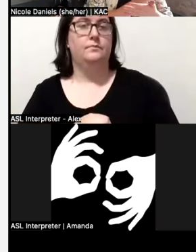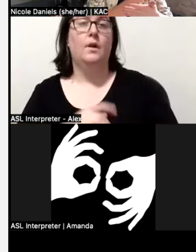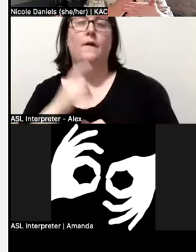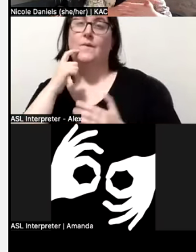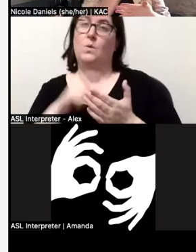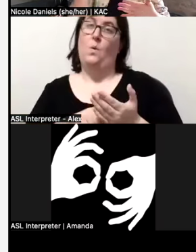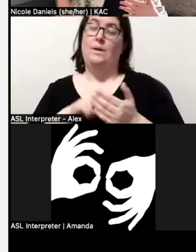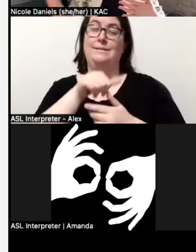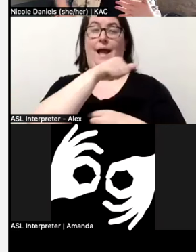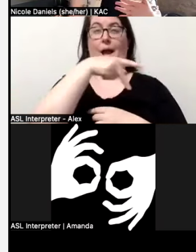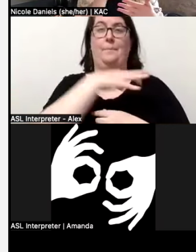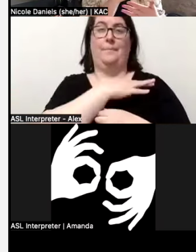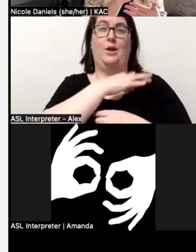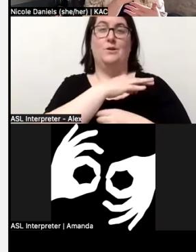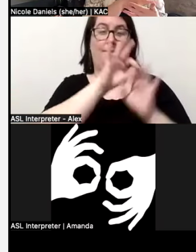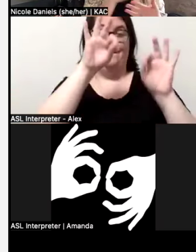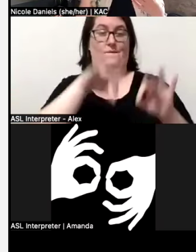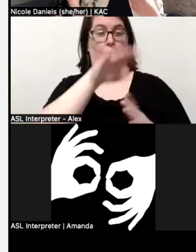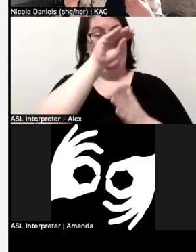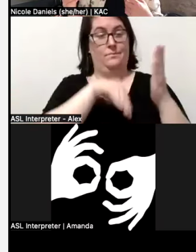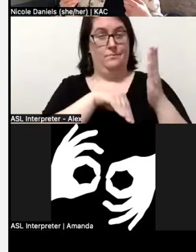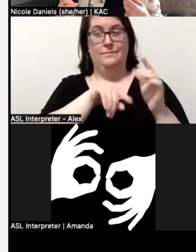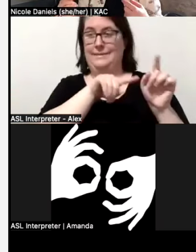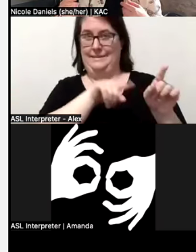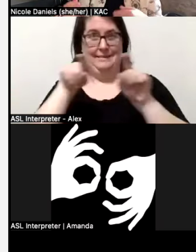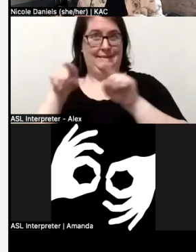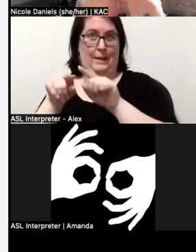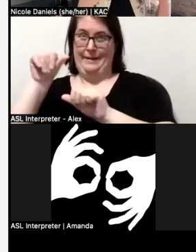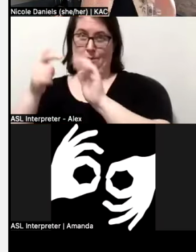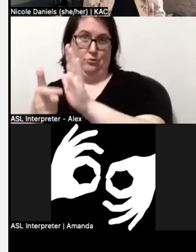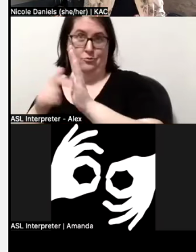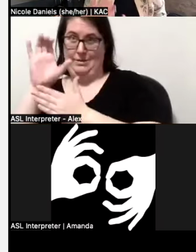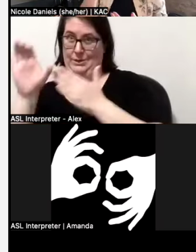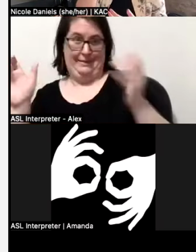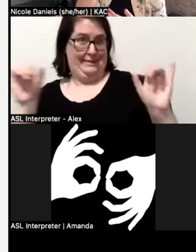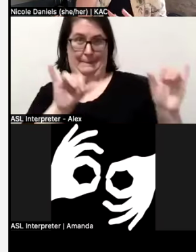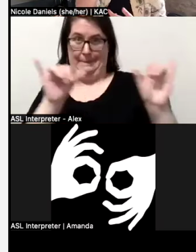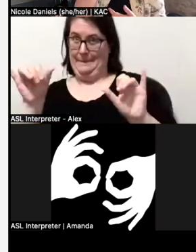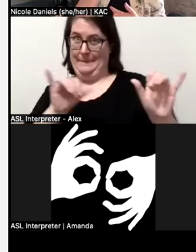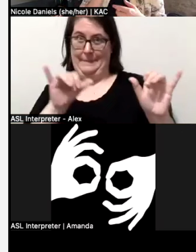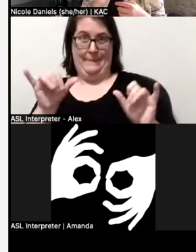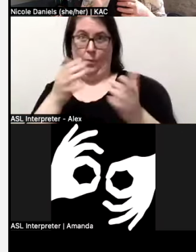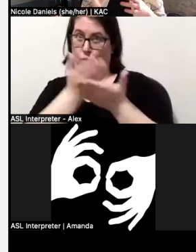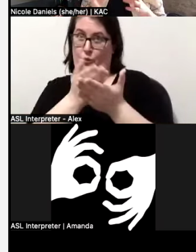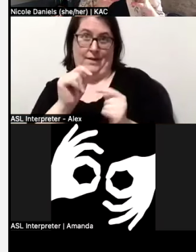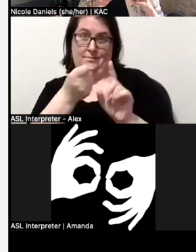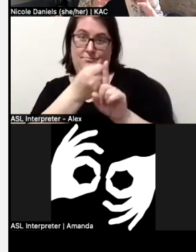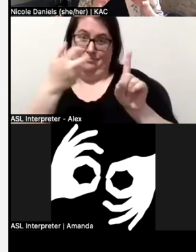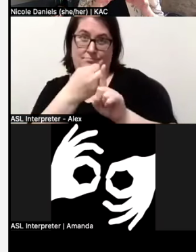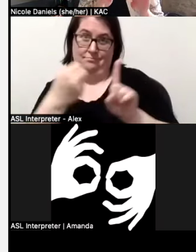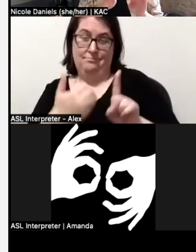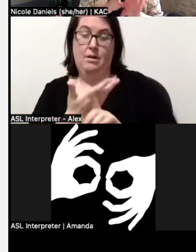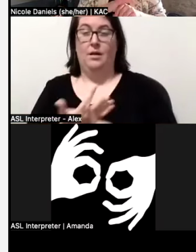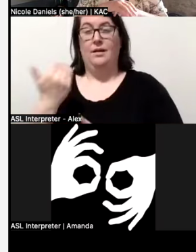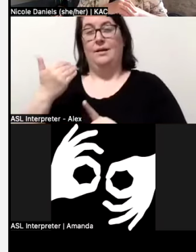form questions are directly reflecting the assessment criteria. In previous CKAF application years, they were